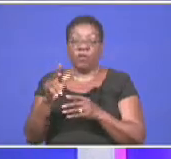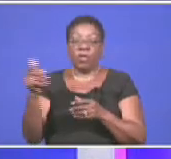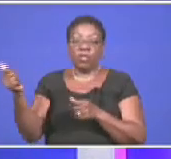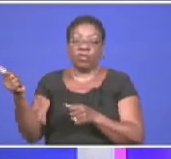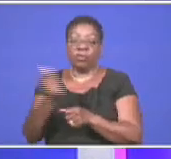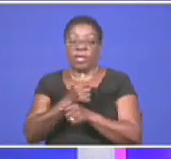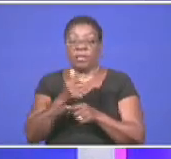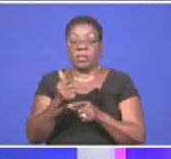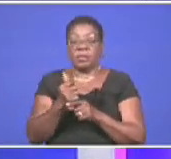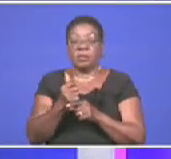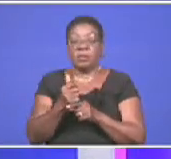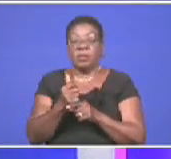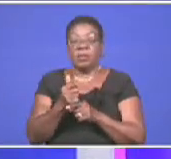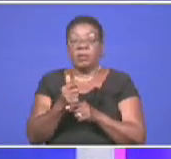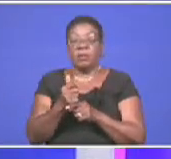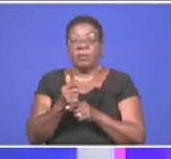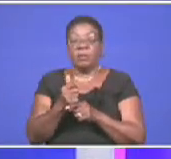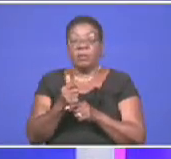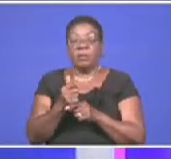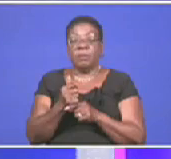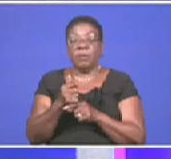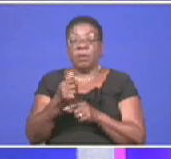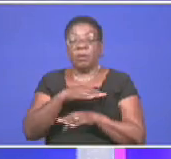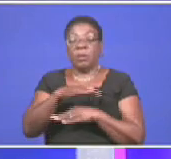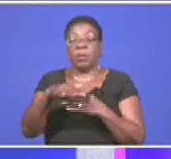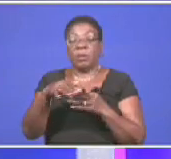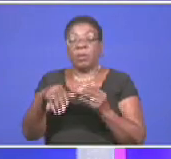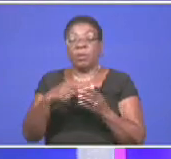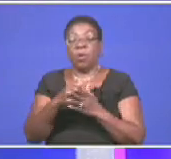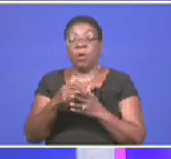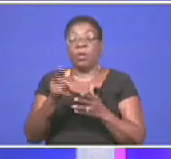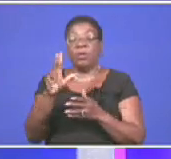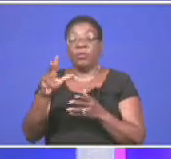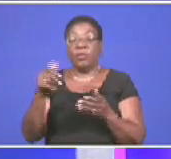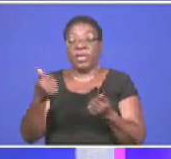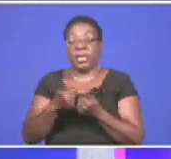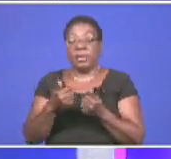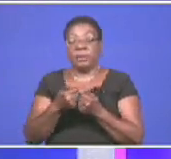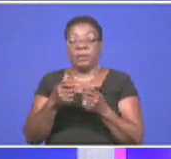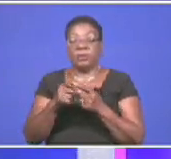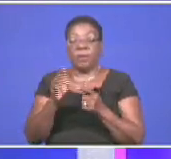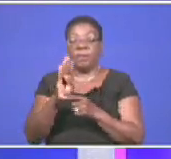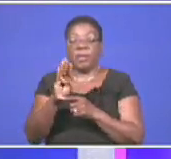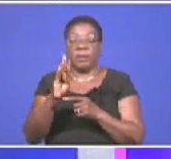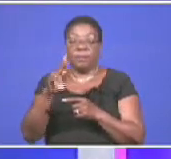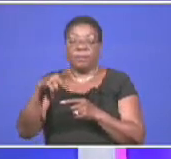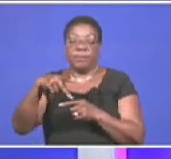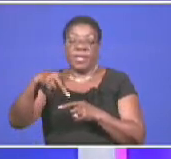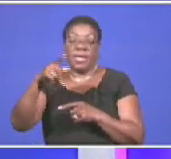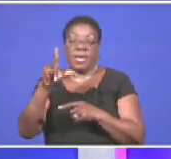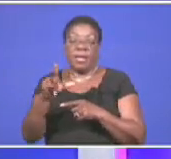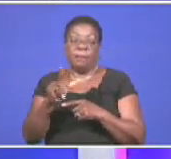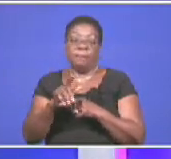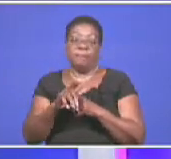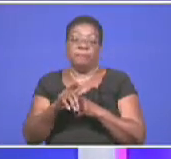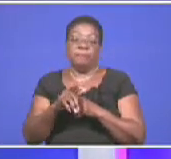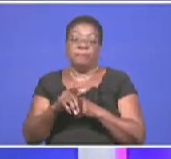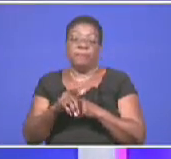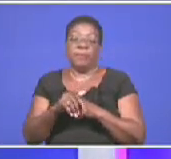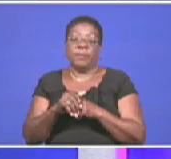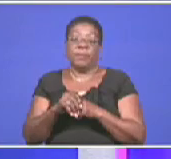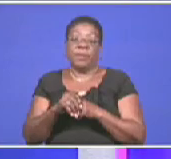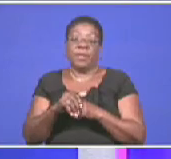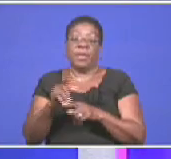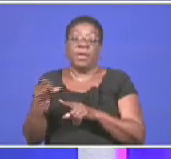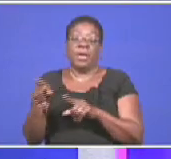a 672 set as Carib Construction took all 3 games from BPL. Edmund Deal and Arturo Hutchinson both with a 234 game